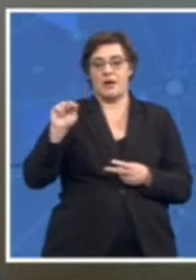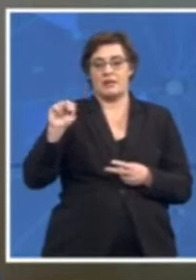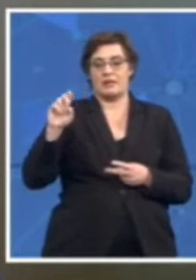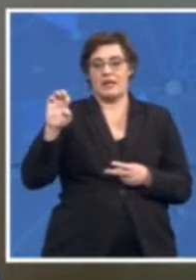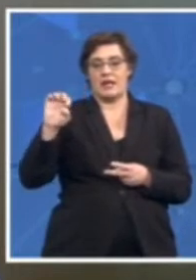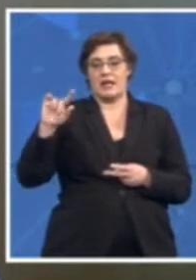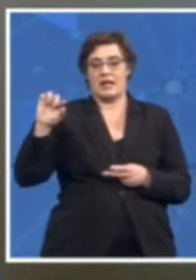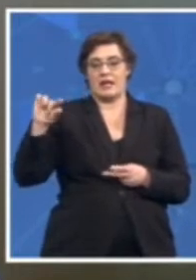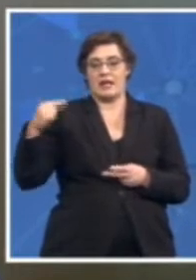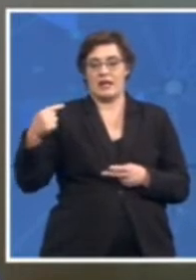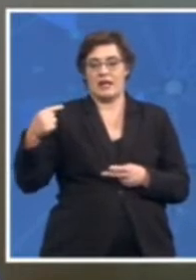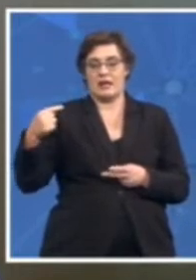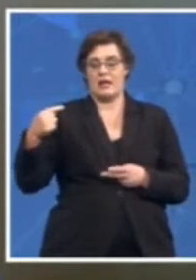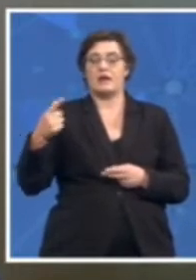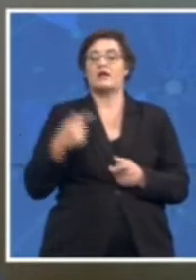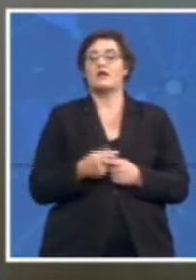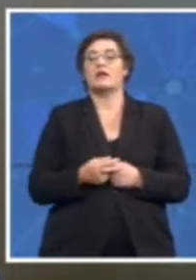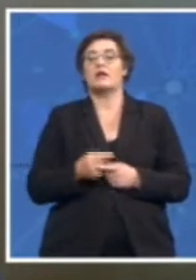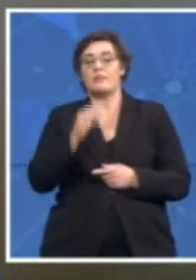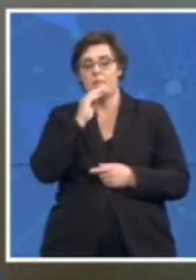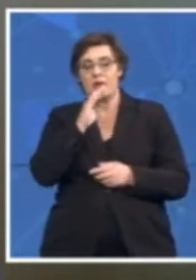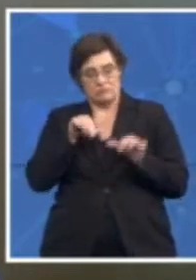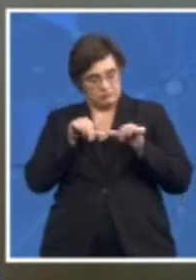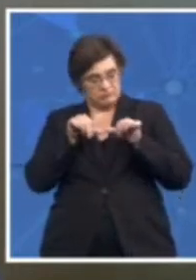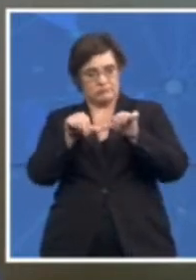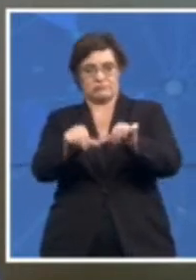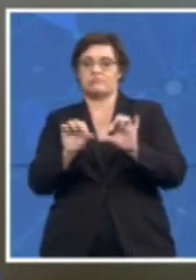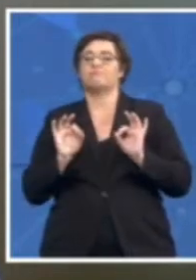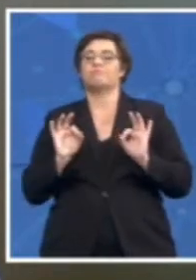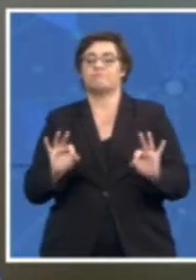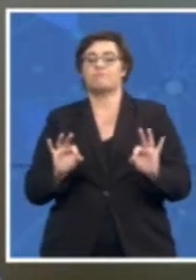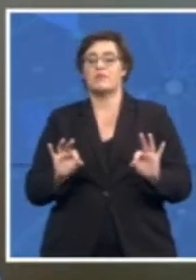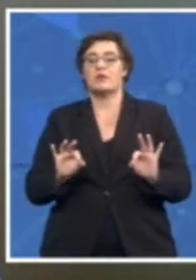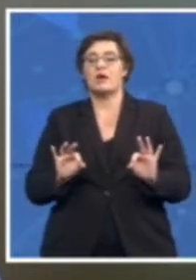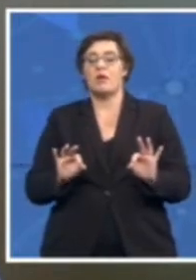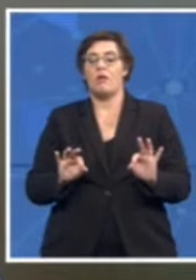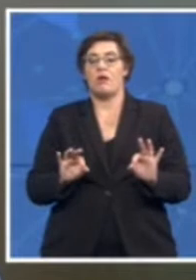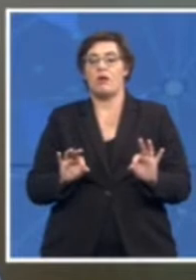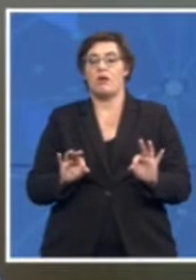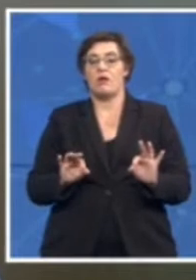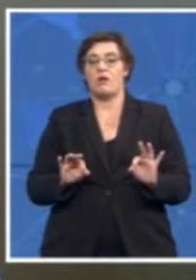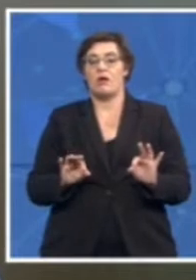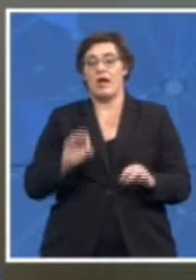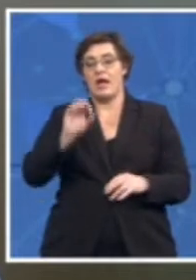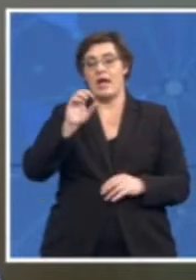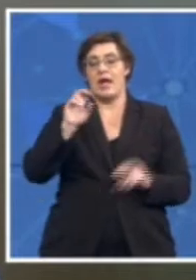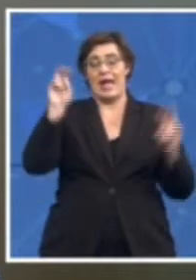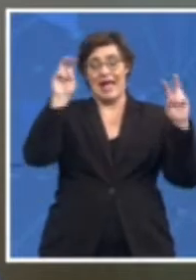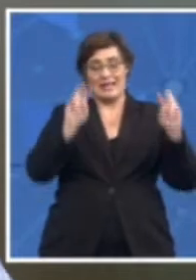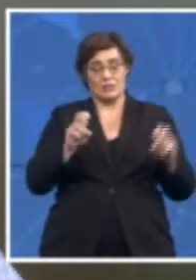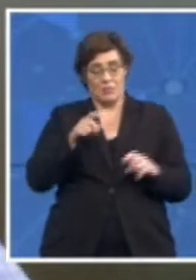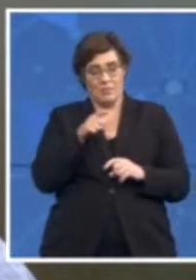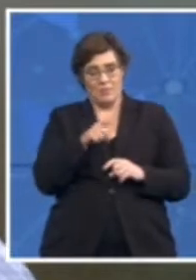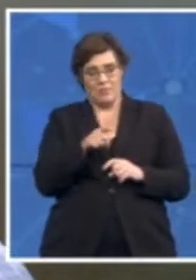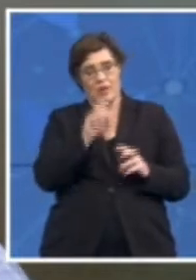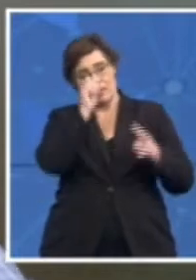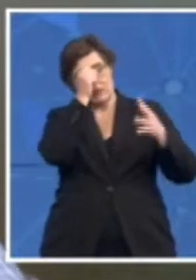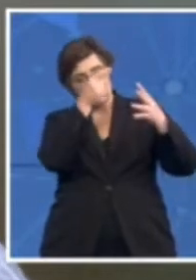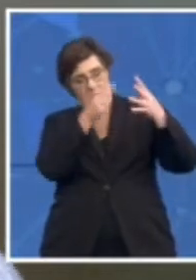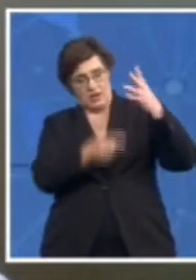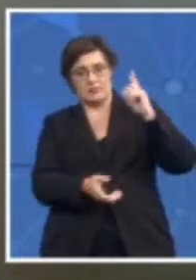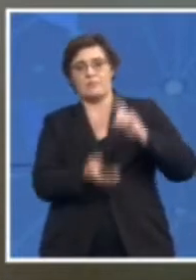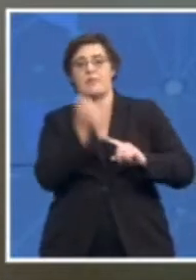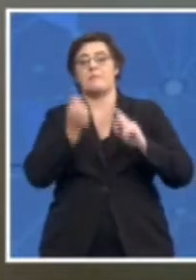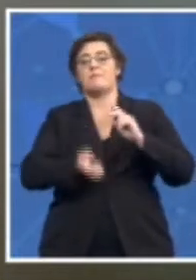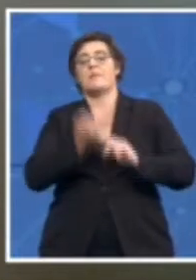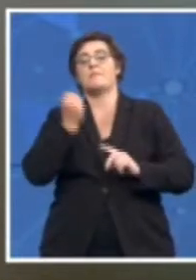track to meet all of the Eskom targets for